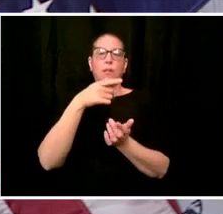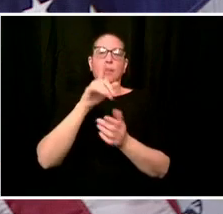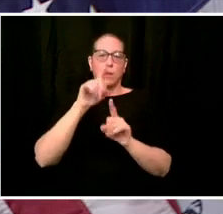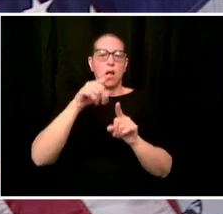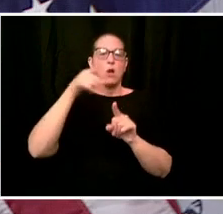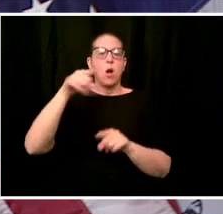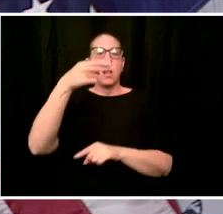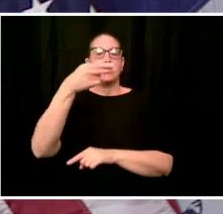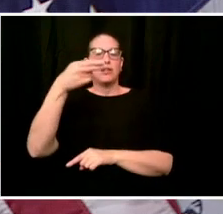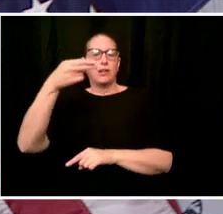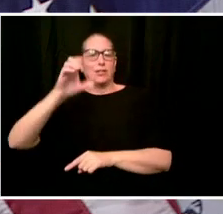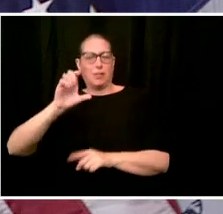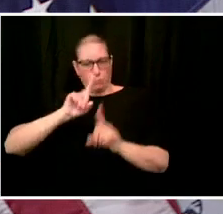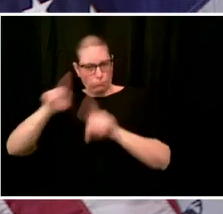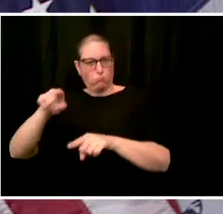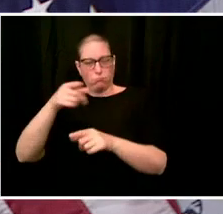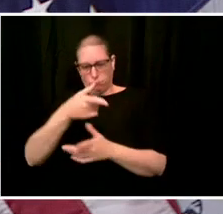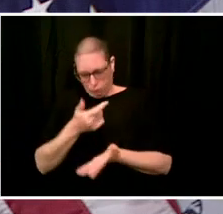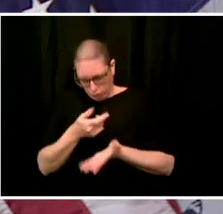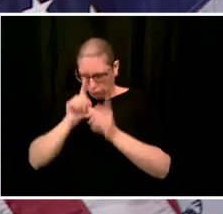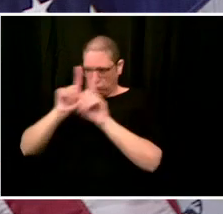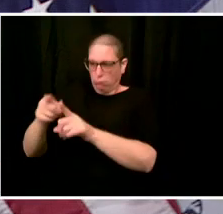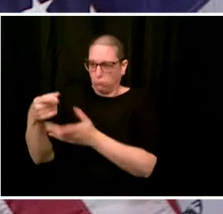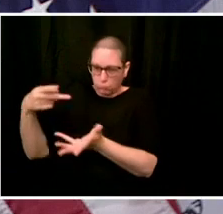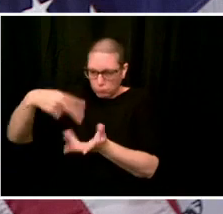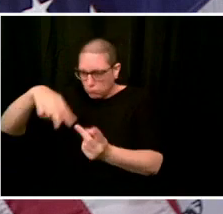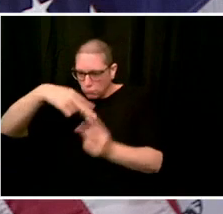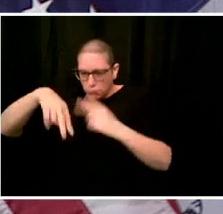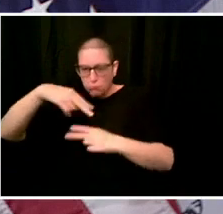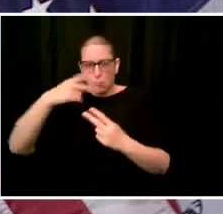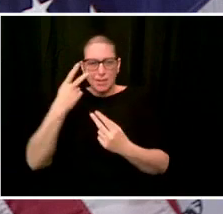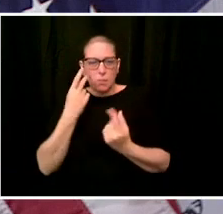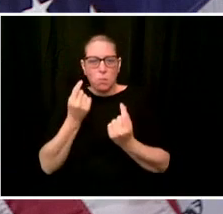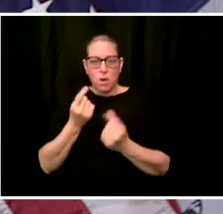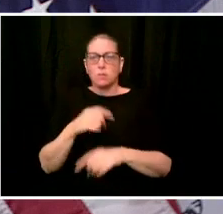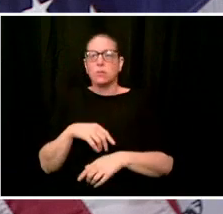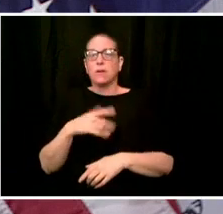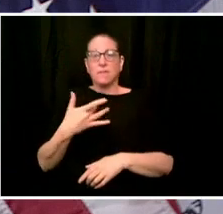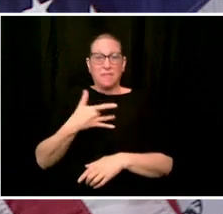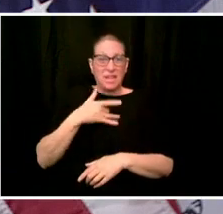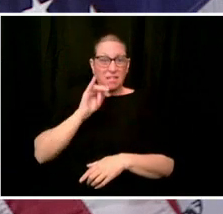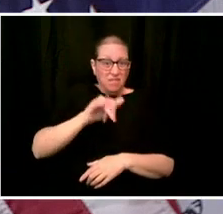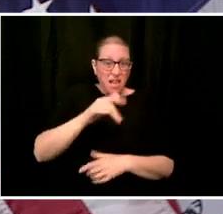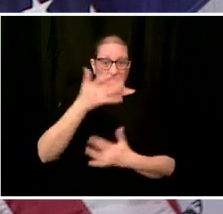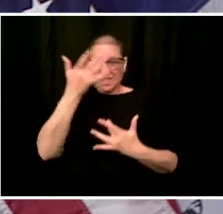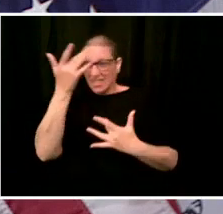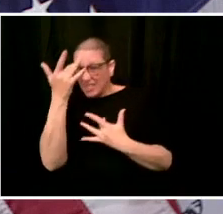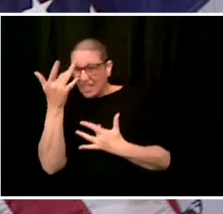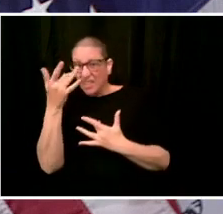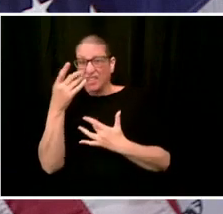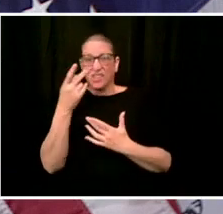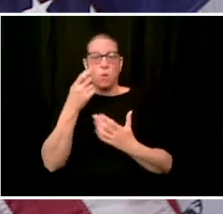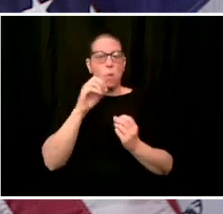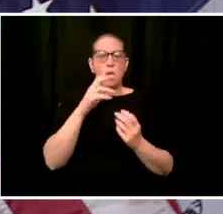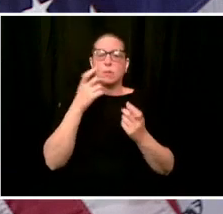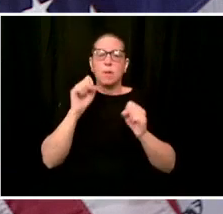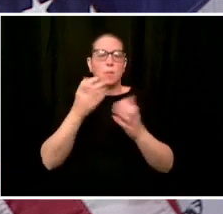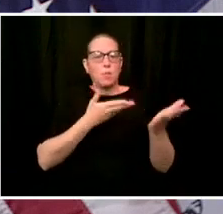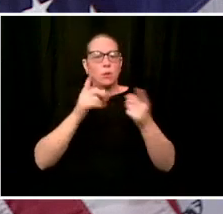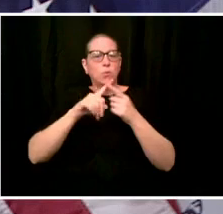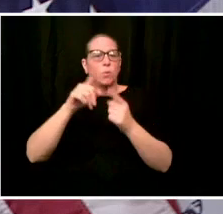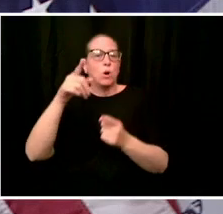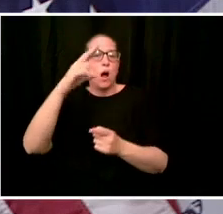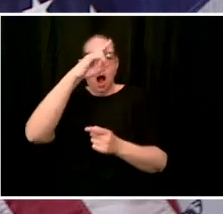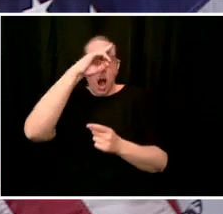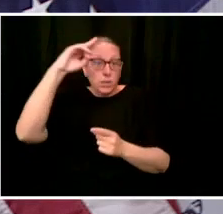danger, we would make it a priority, obviously, to have them seen in person. But Dr. Barbeau, you can give a more specific answer